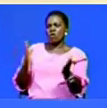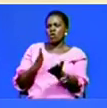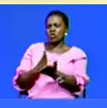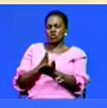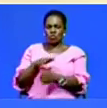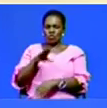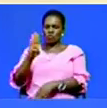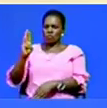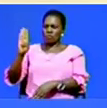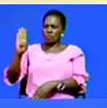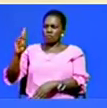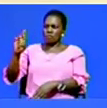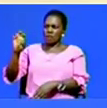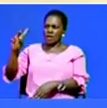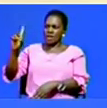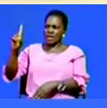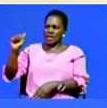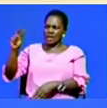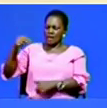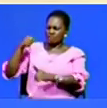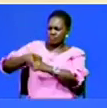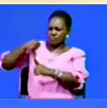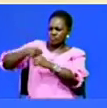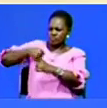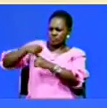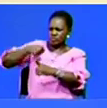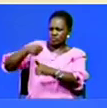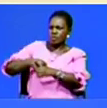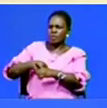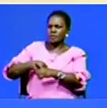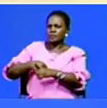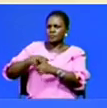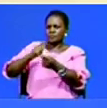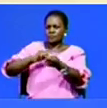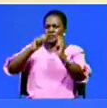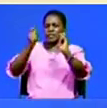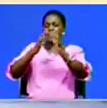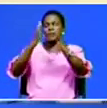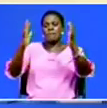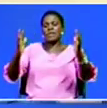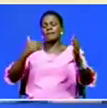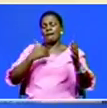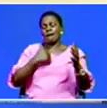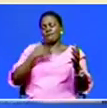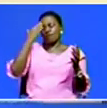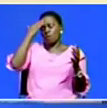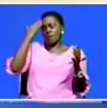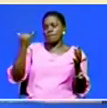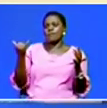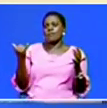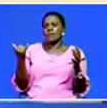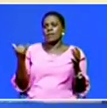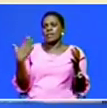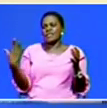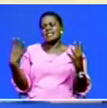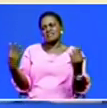Brenda's initiative, it came to happen, and it was a real transformation because things